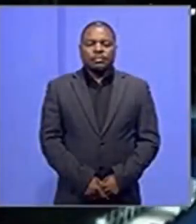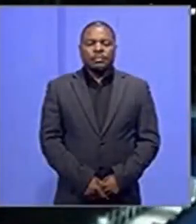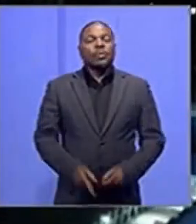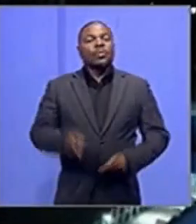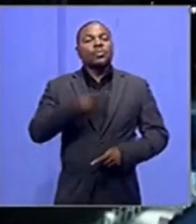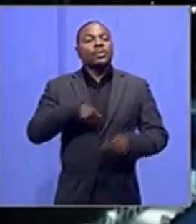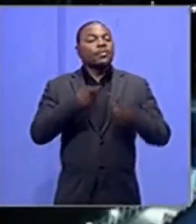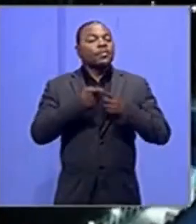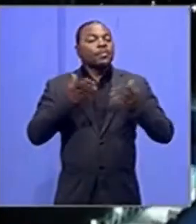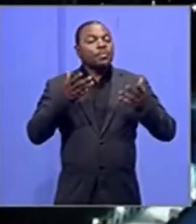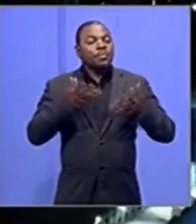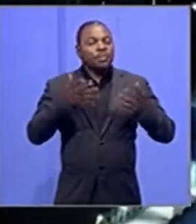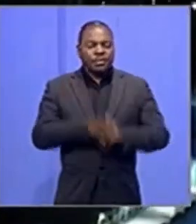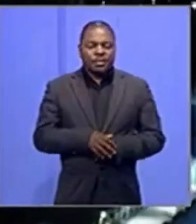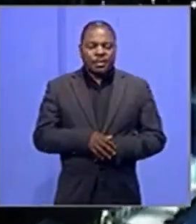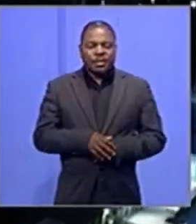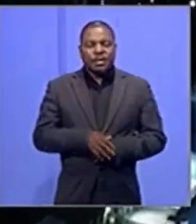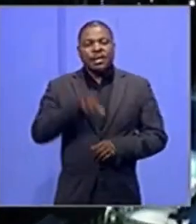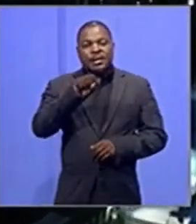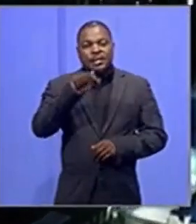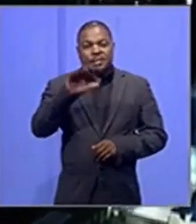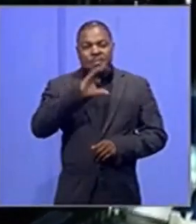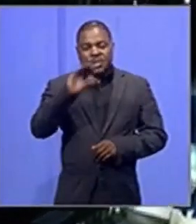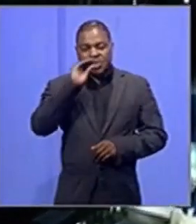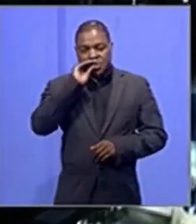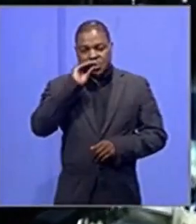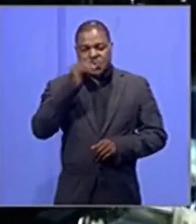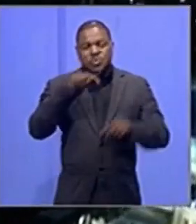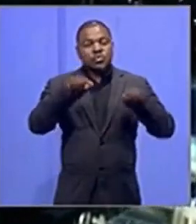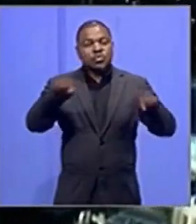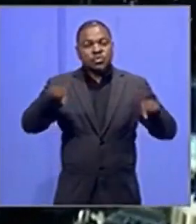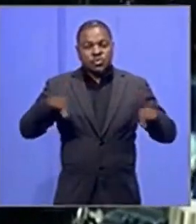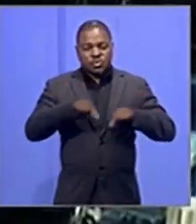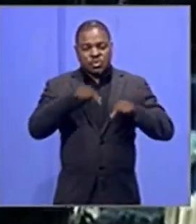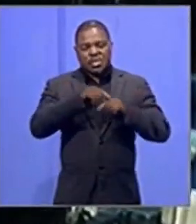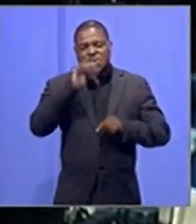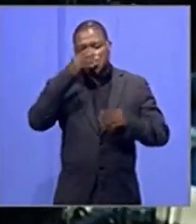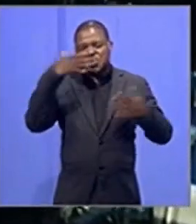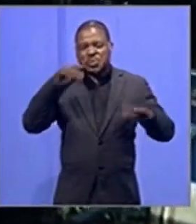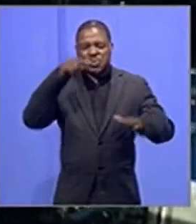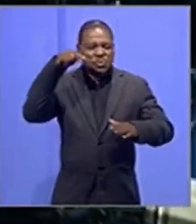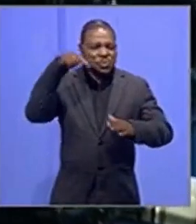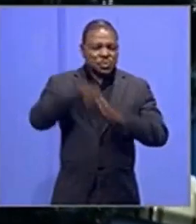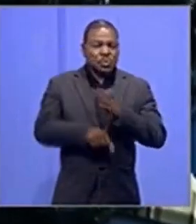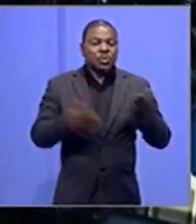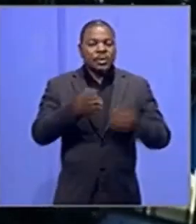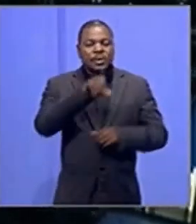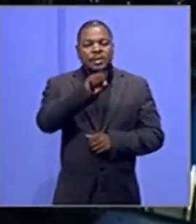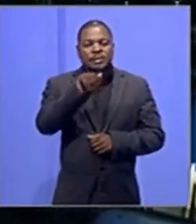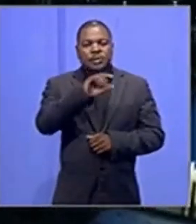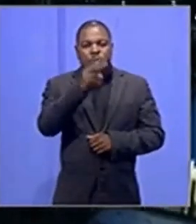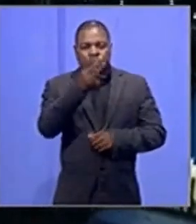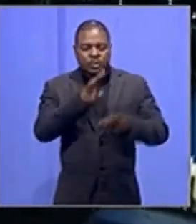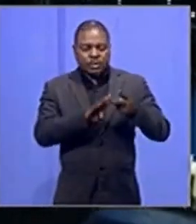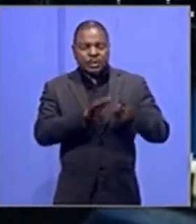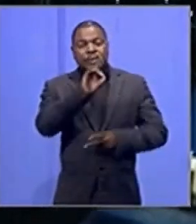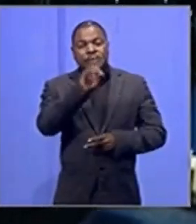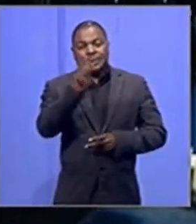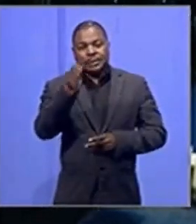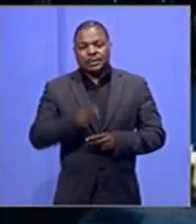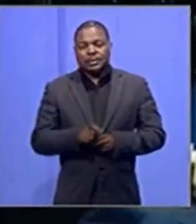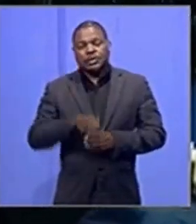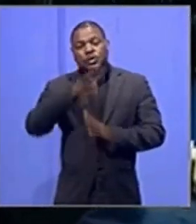re tla go lena thui ka kgaso ye nngwe ya ditaba di šišitšego ka tshedimošo le tsebo mo go SABC 2 le kanaleng ya DTT. Re